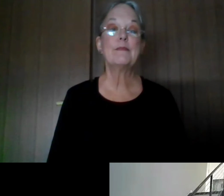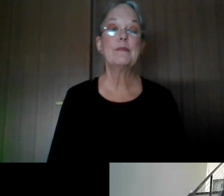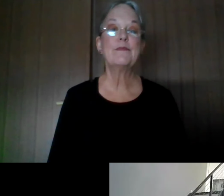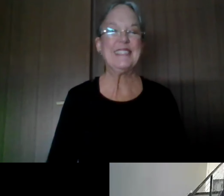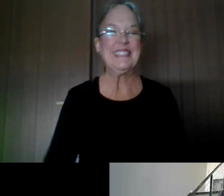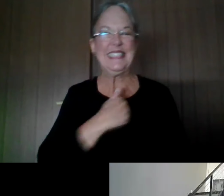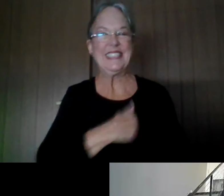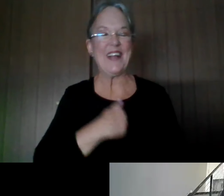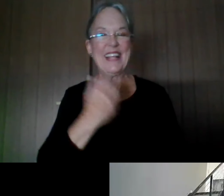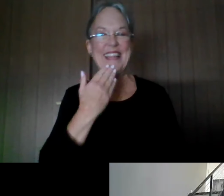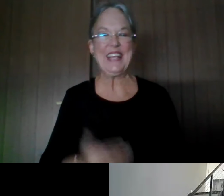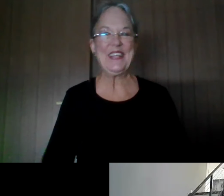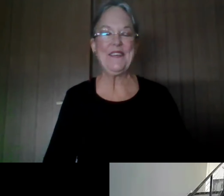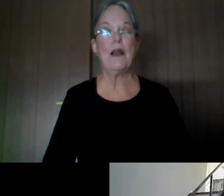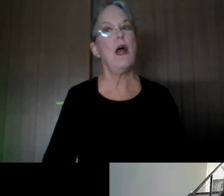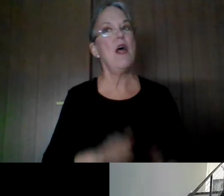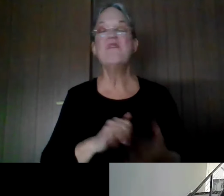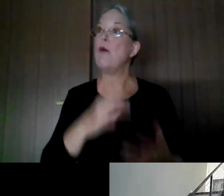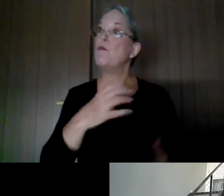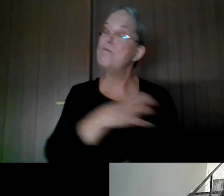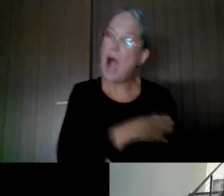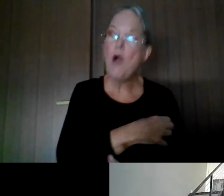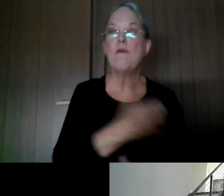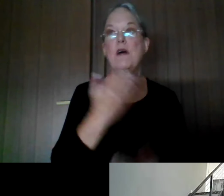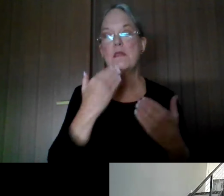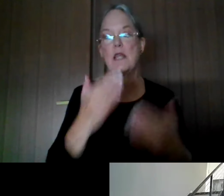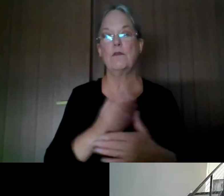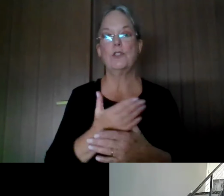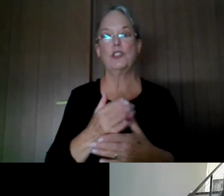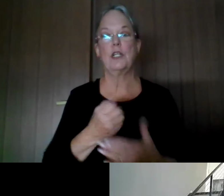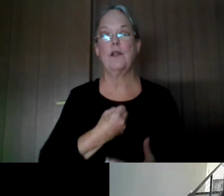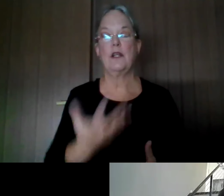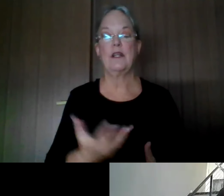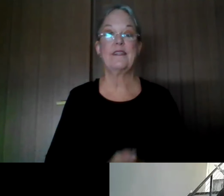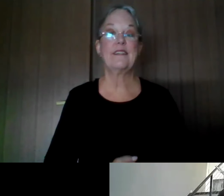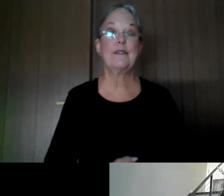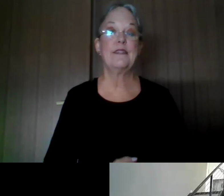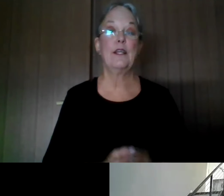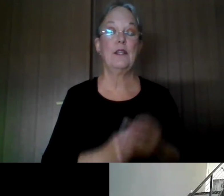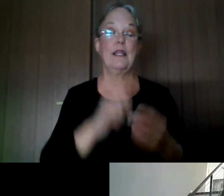Sorry, thank you. That was very powerful. Thank you for sharing. How about you, Kat?